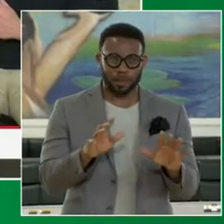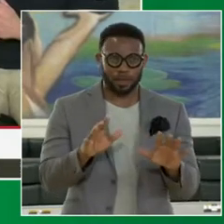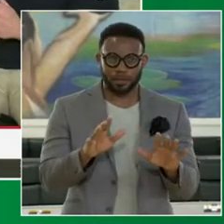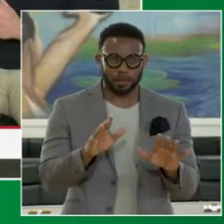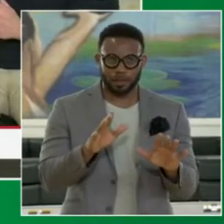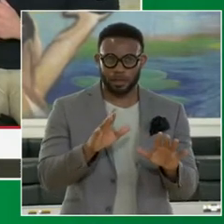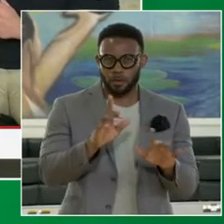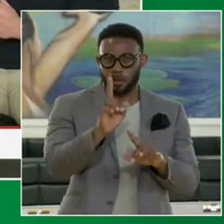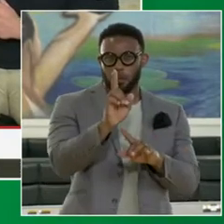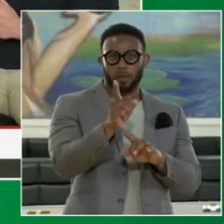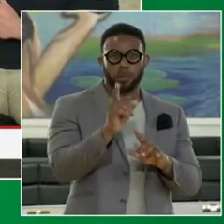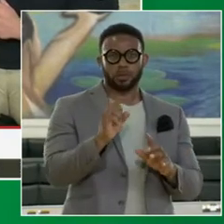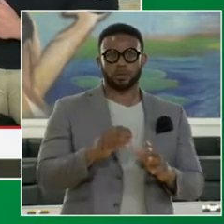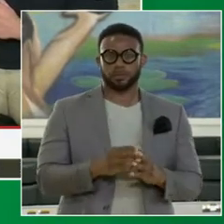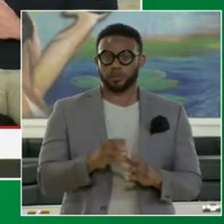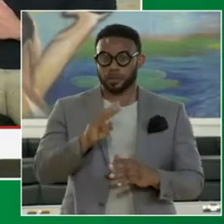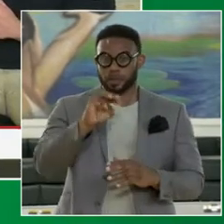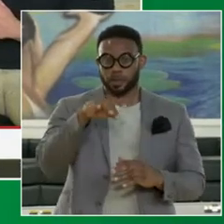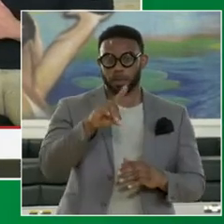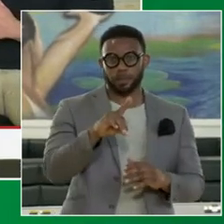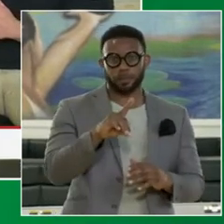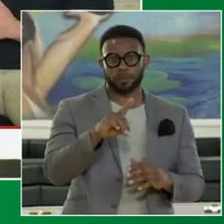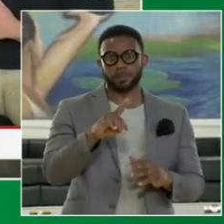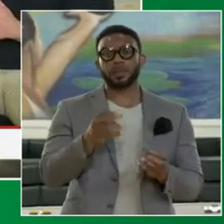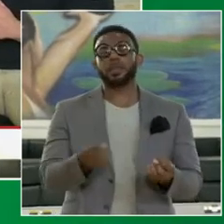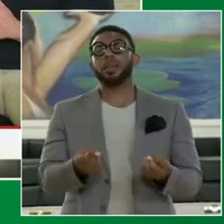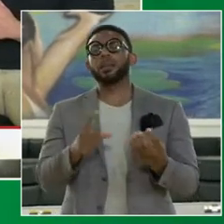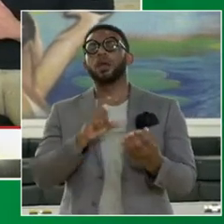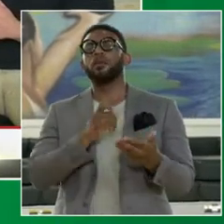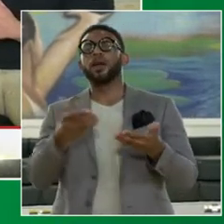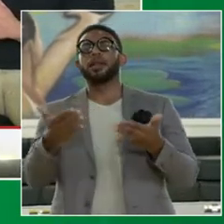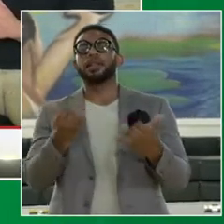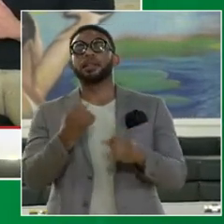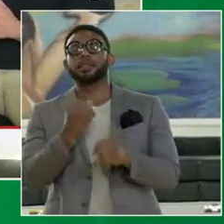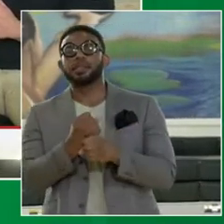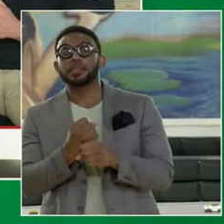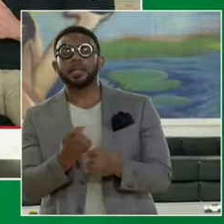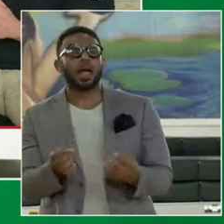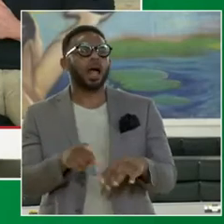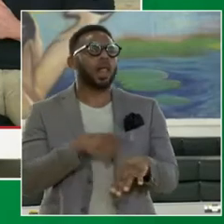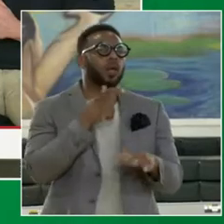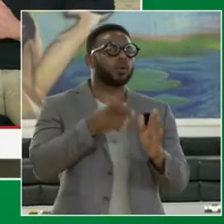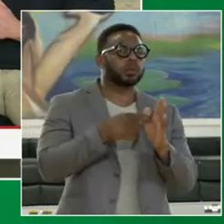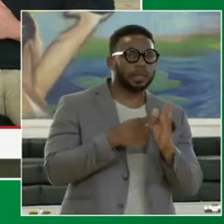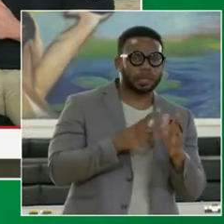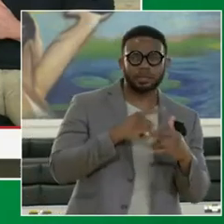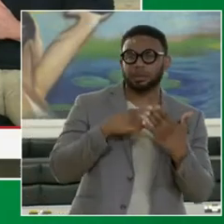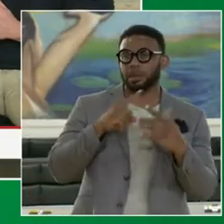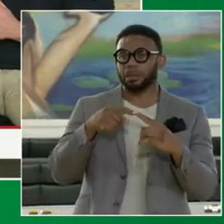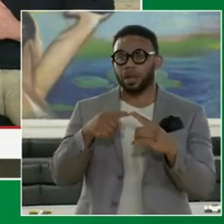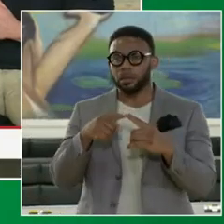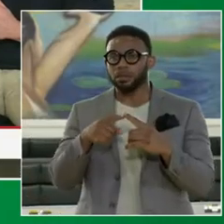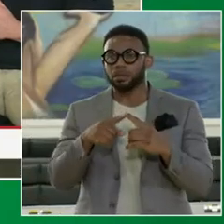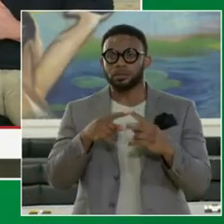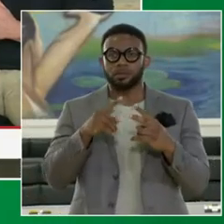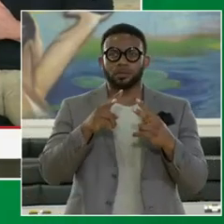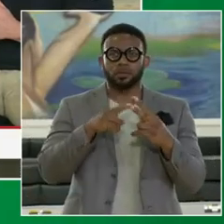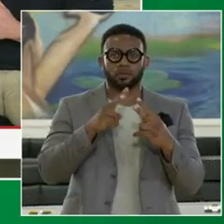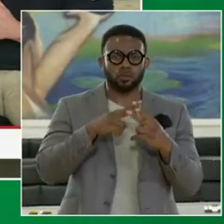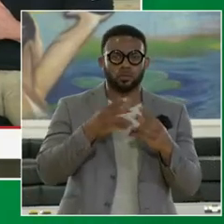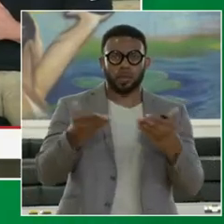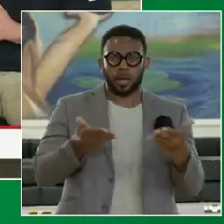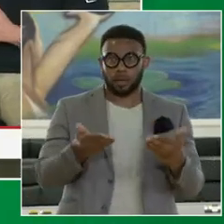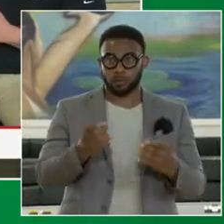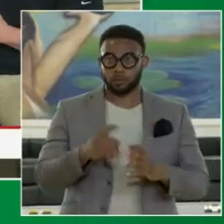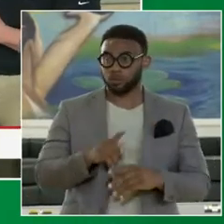stick on that for one moment. So MPD, how many officers have they hired this year? How long will it take? And then you just talked about two hirings